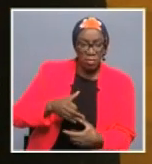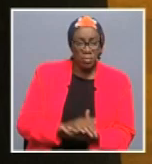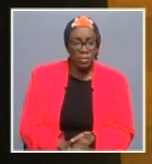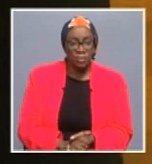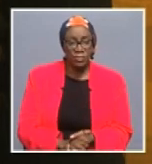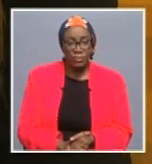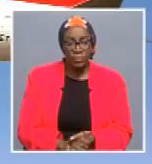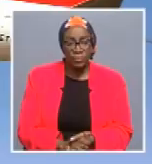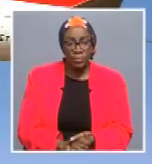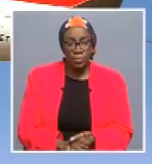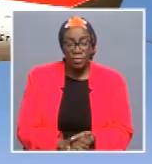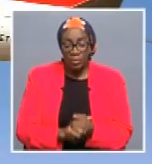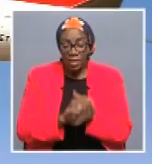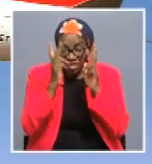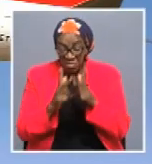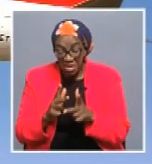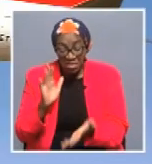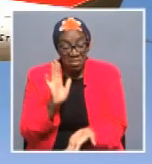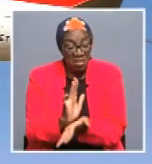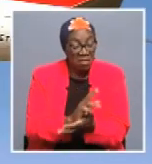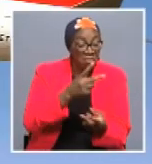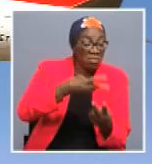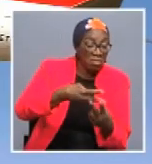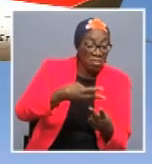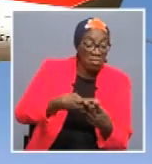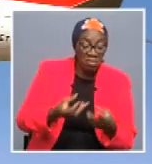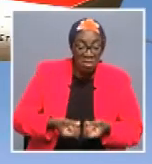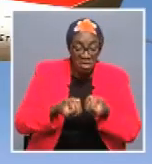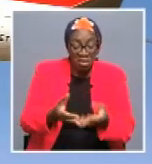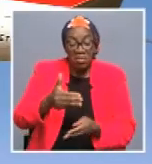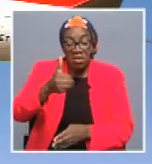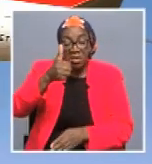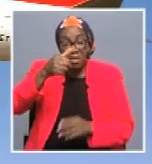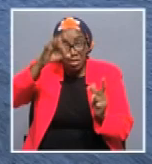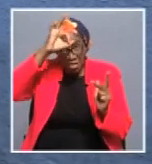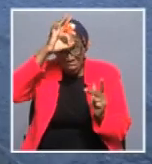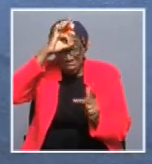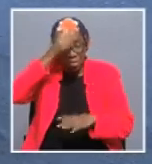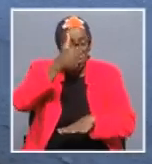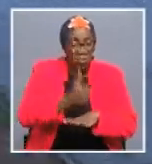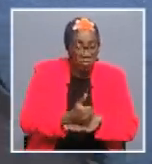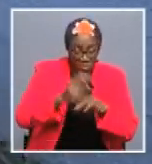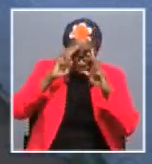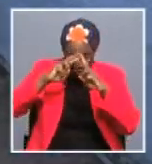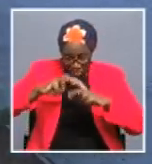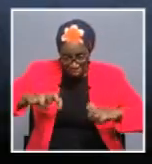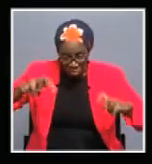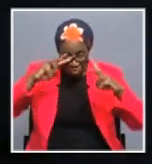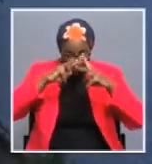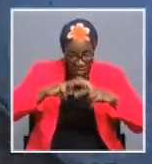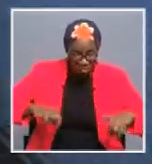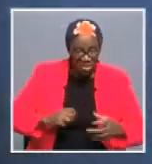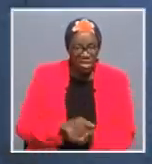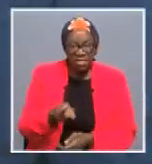in detention whilst giving the police the opportunity to investigate. That, strictly speaking, is